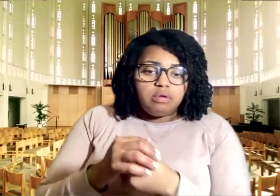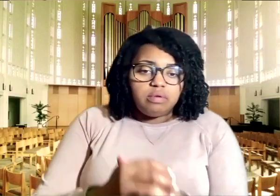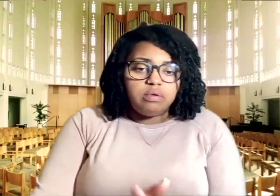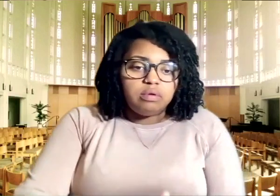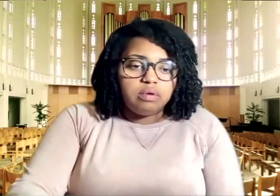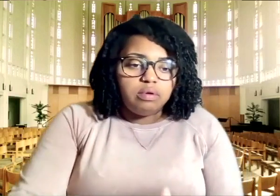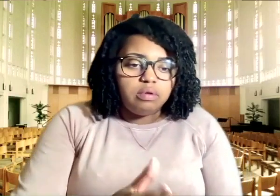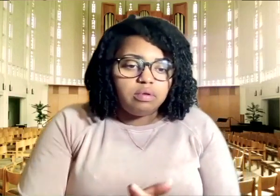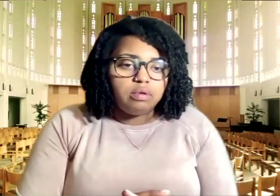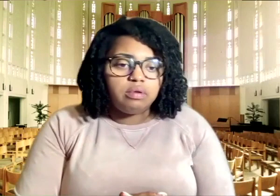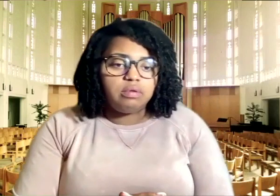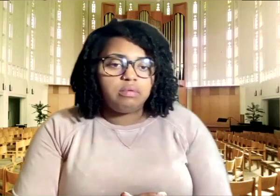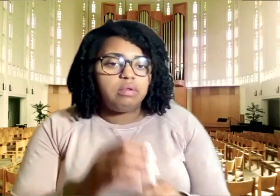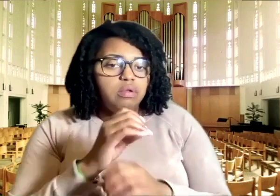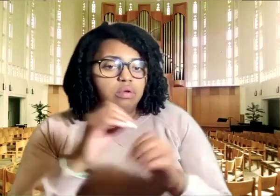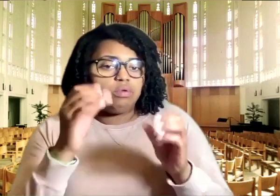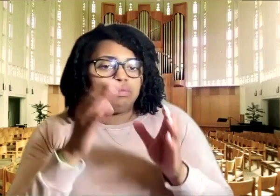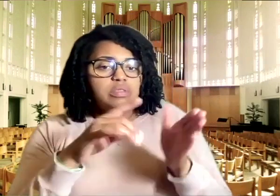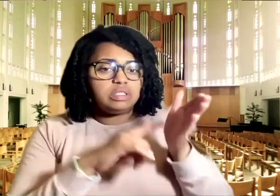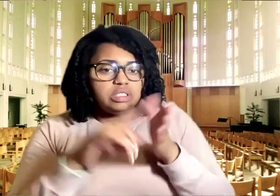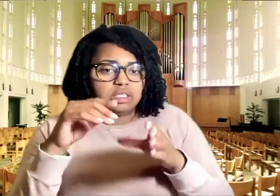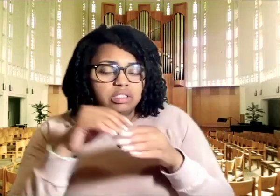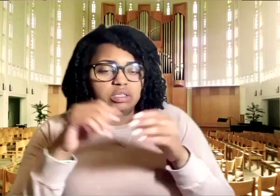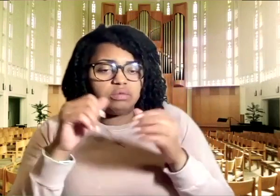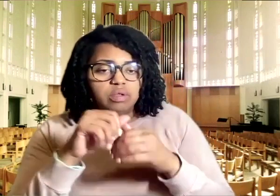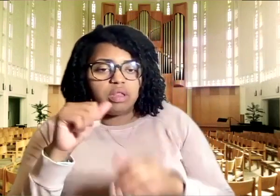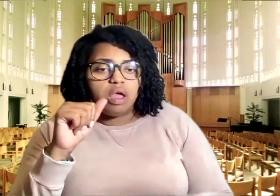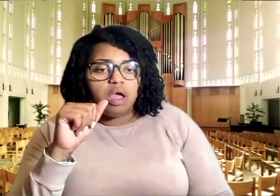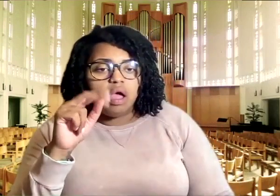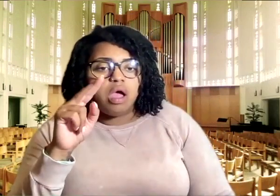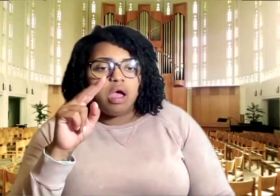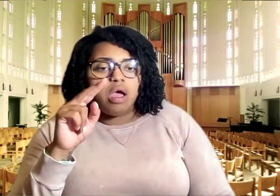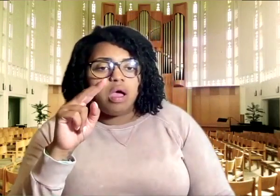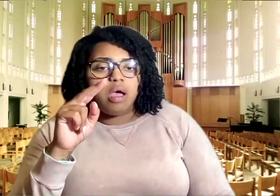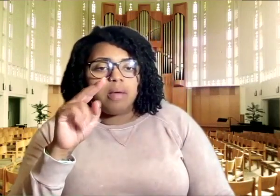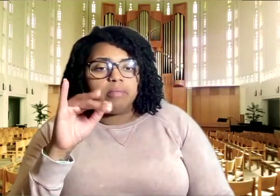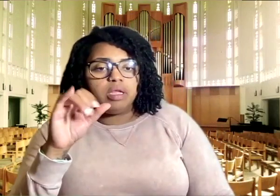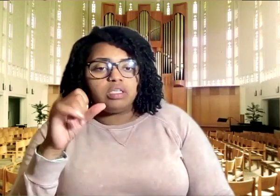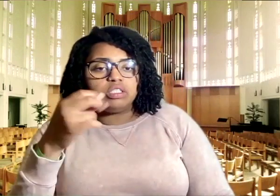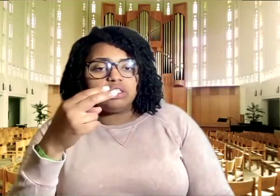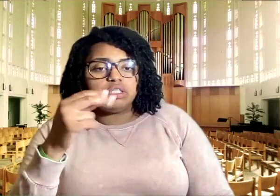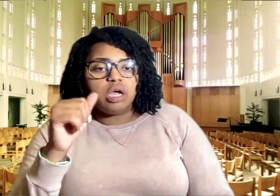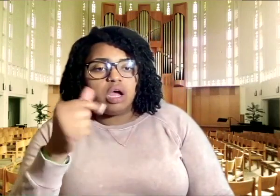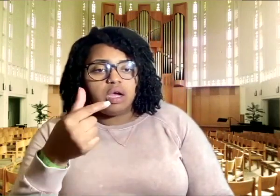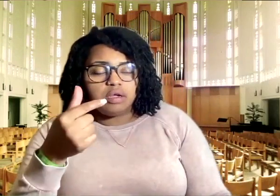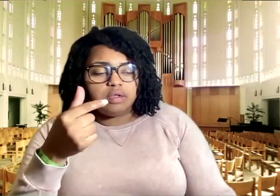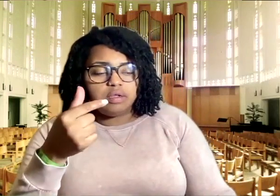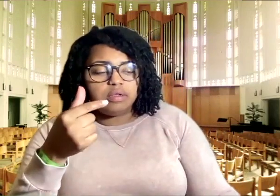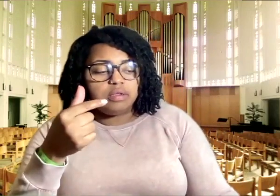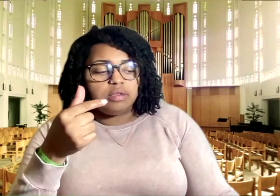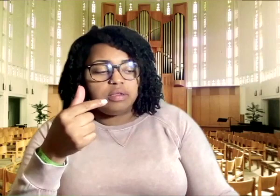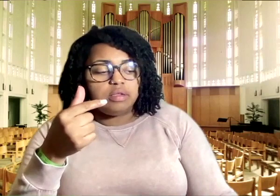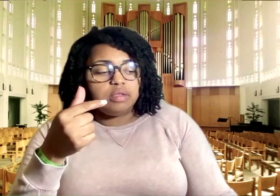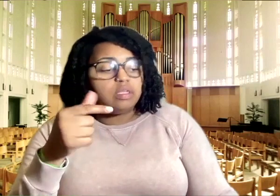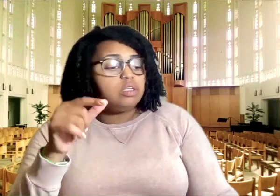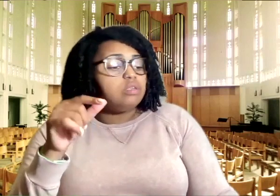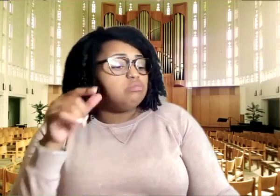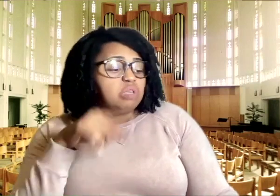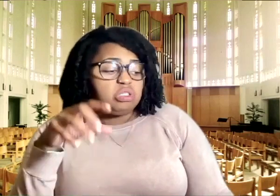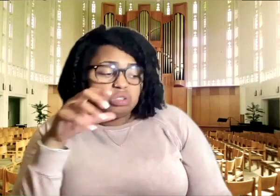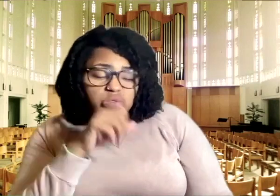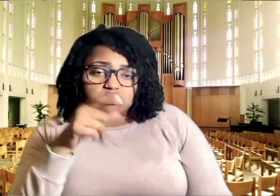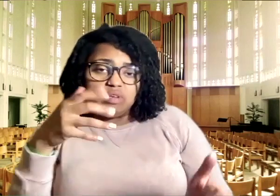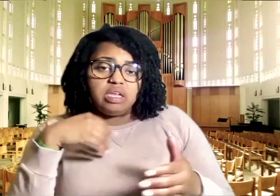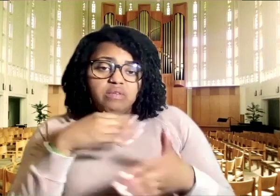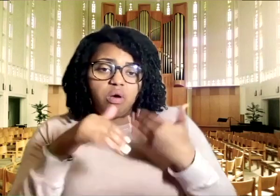And no one checks in with Abishag. They just assume that she has all the qualities she needs to care